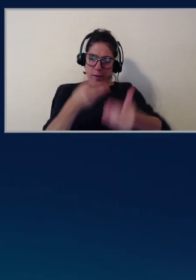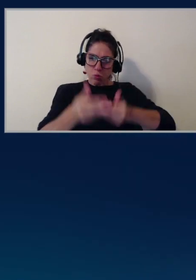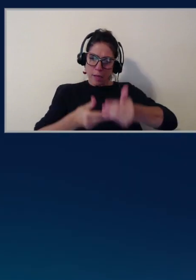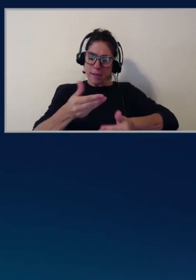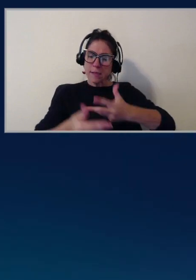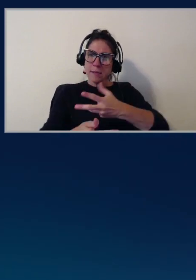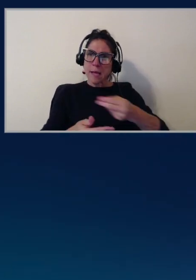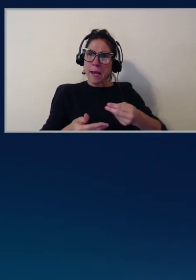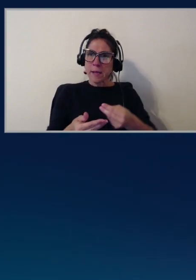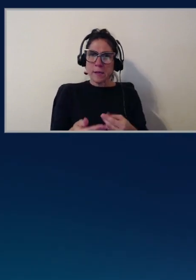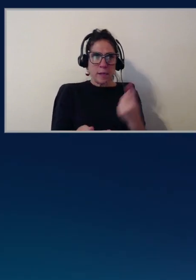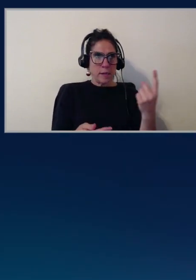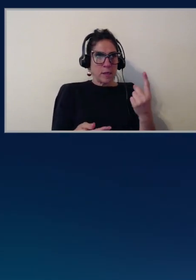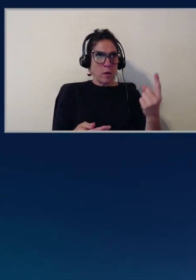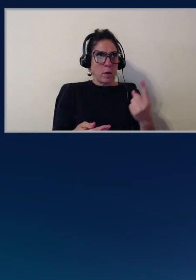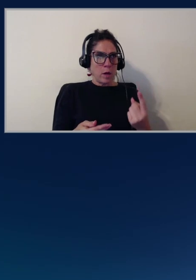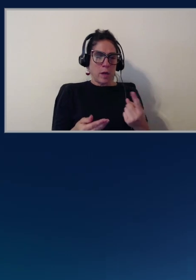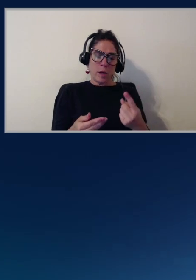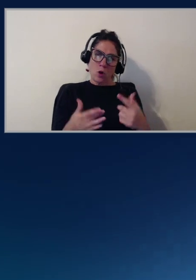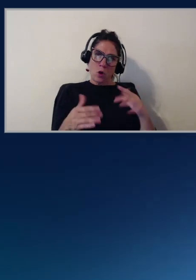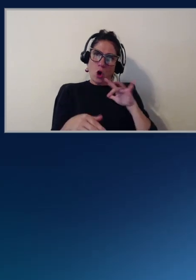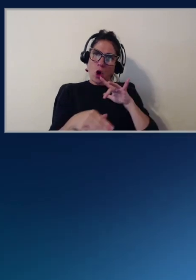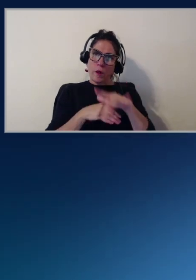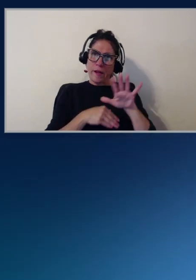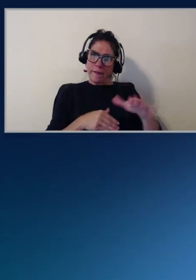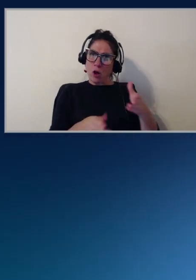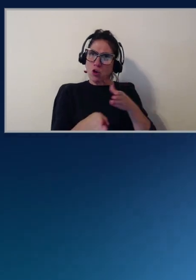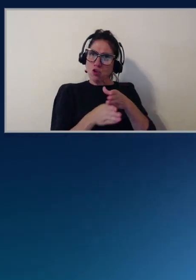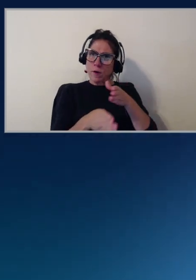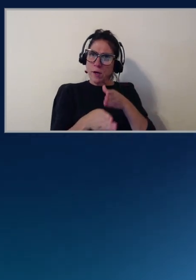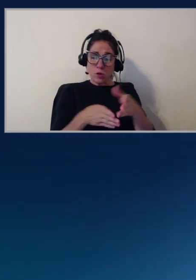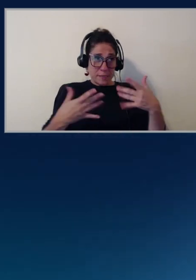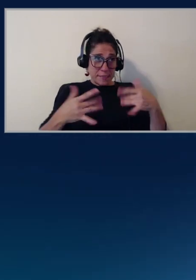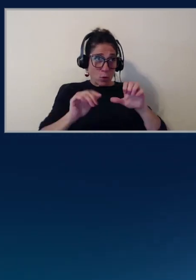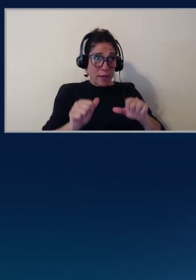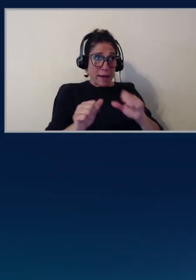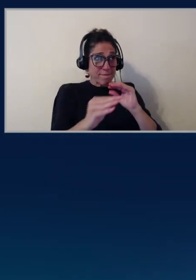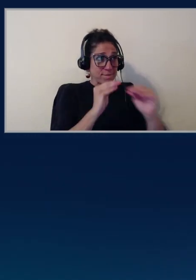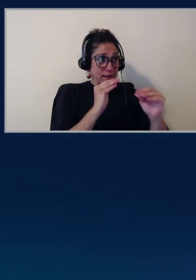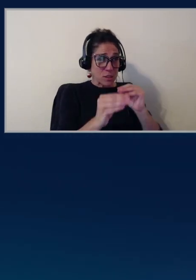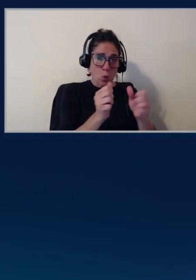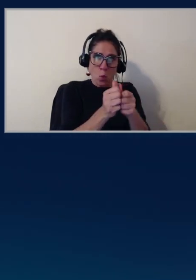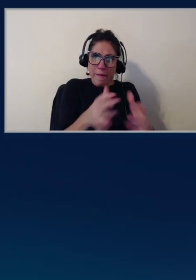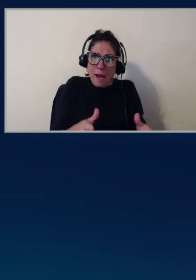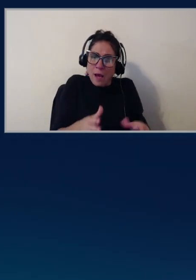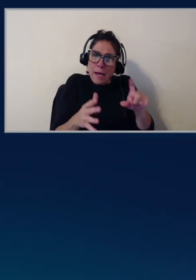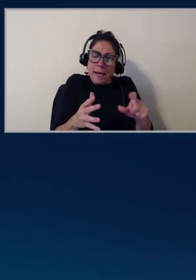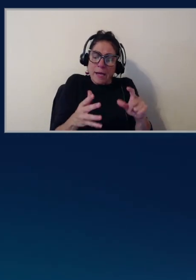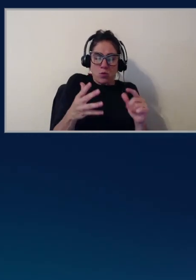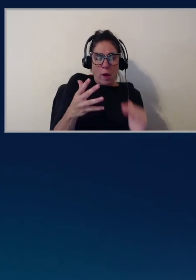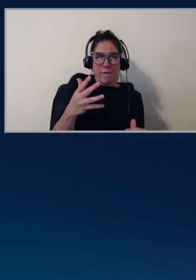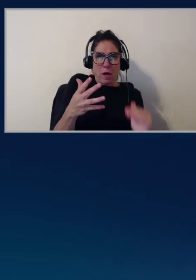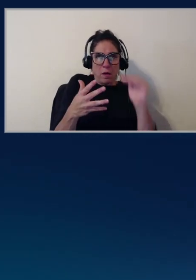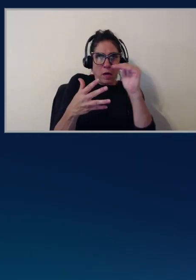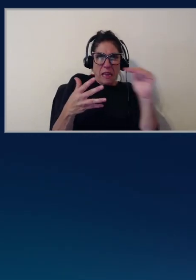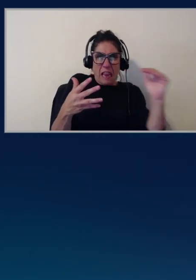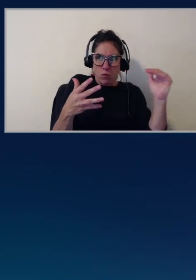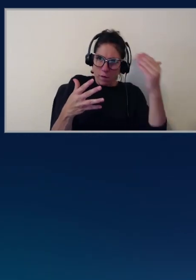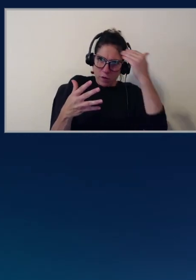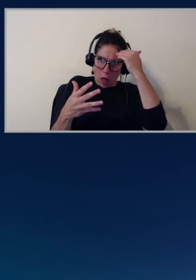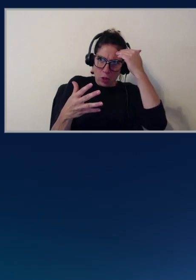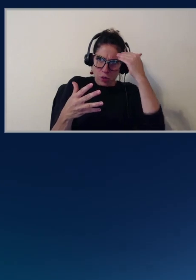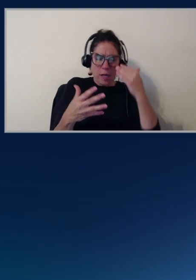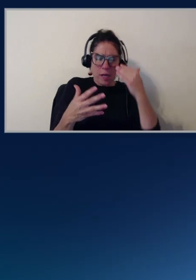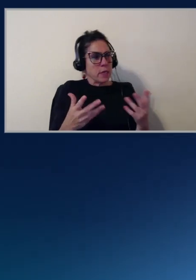somebody junior or very early in their career, they can go and still go do the fix without having to have that level of knowledge. That I think can be